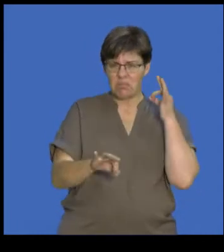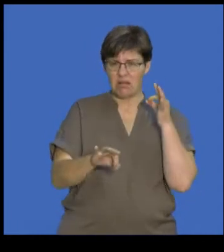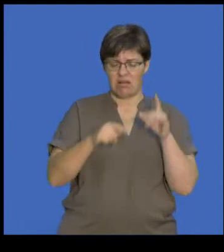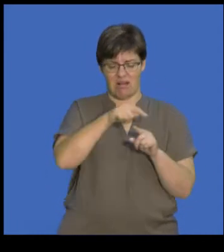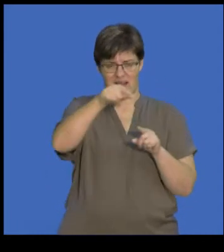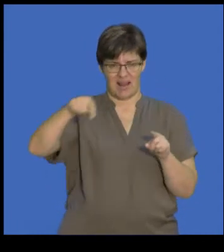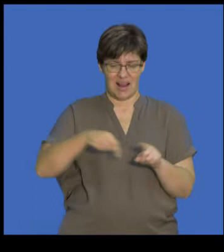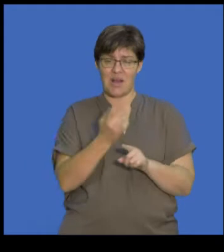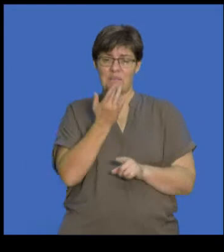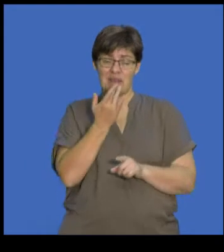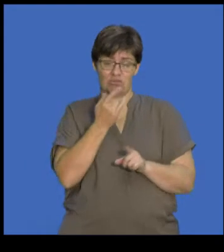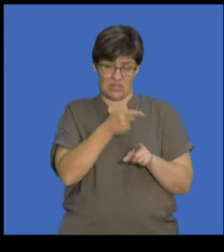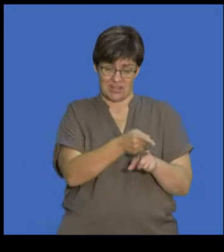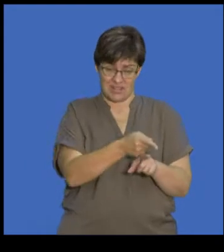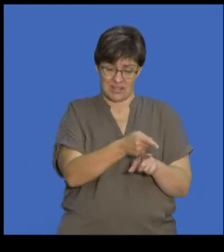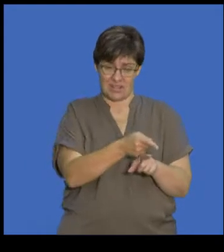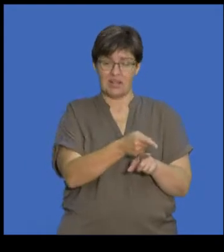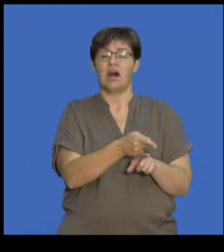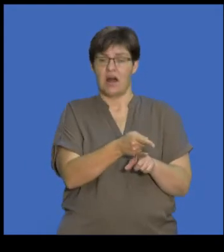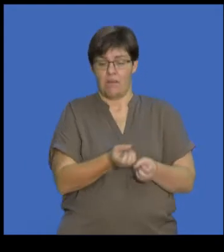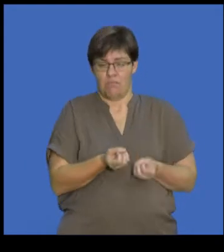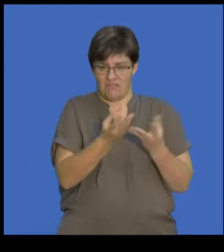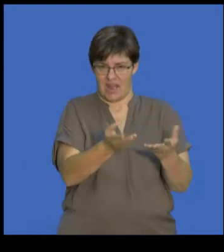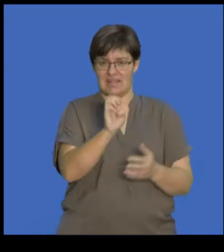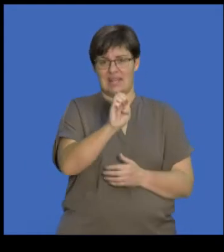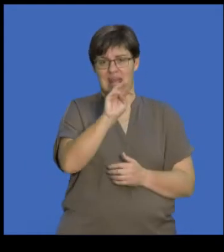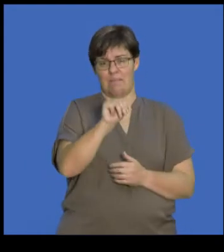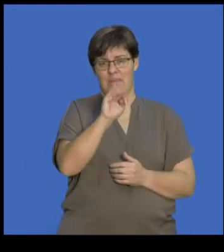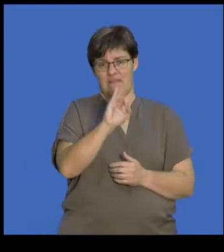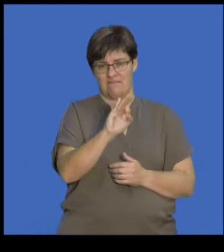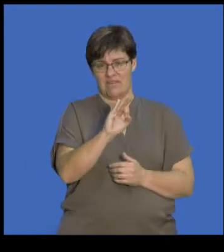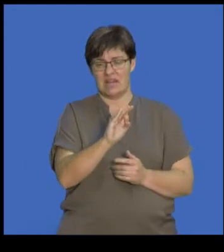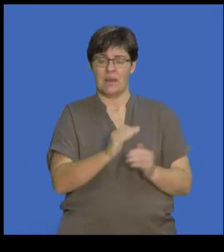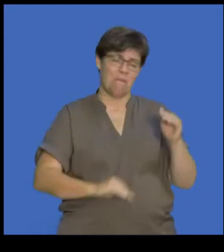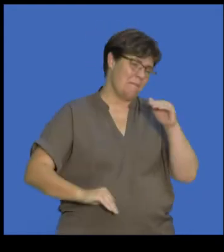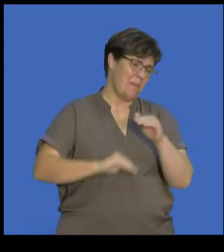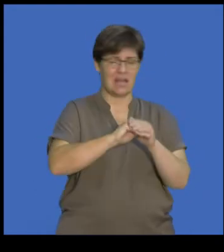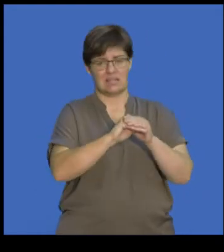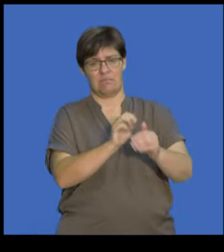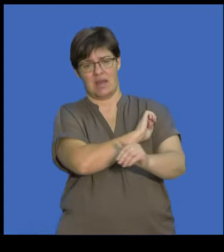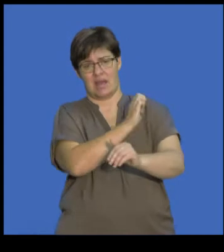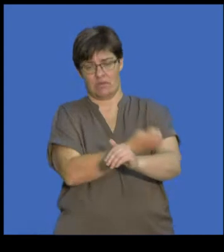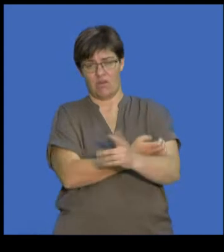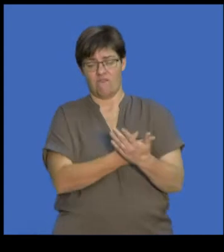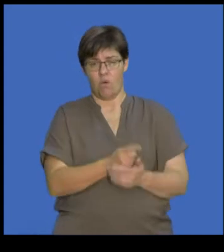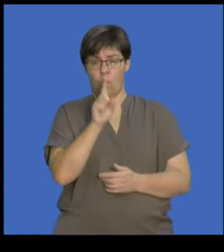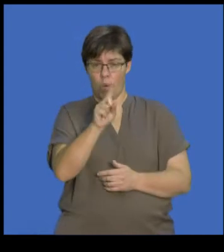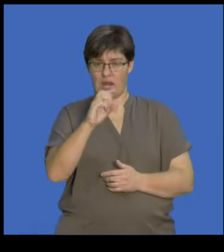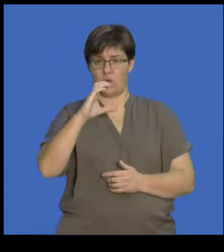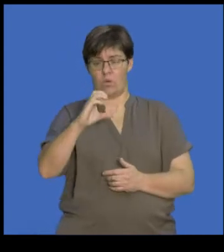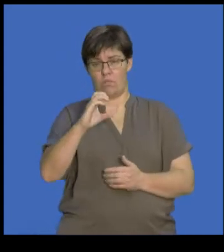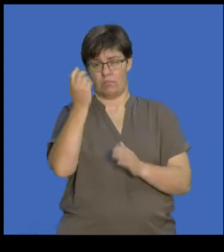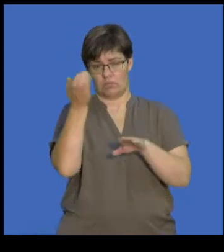The battery offers or provides the EMF, which is the maximum amount of energy, right, per coulomb of charge.